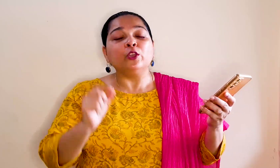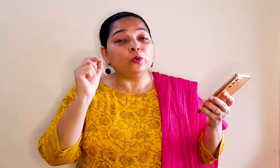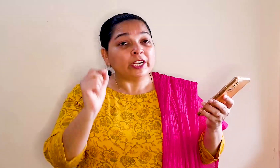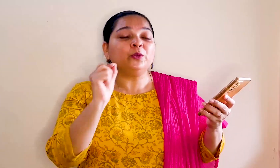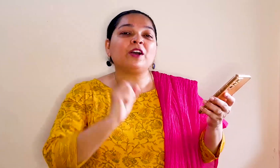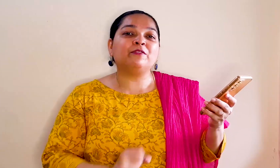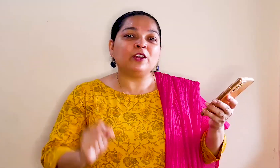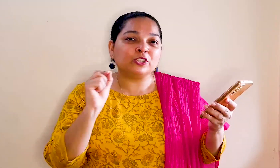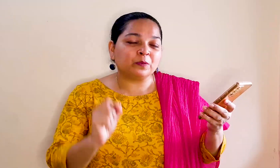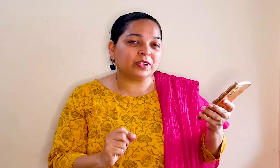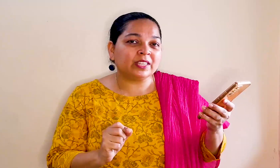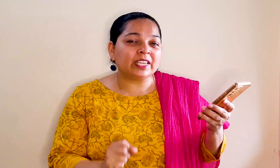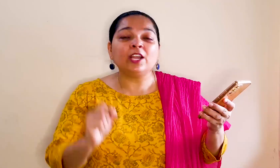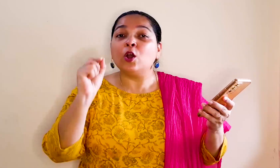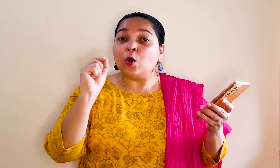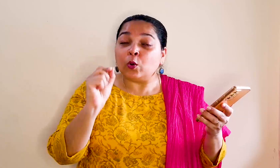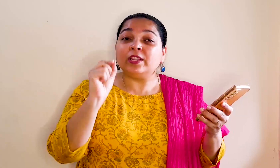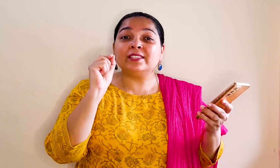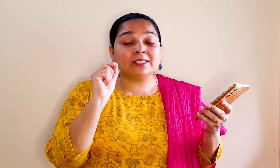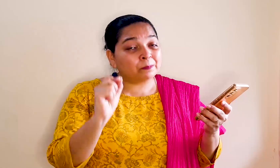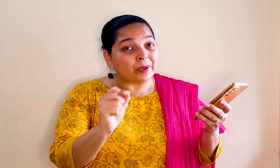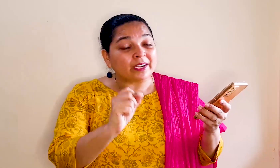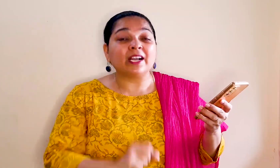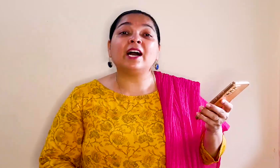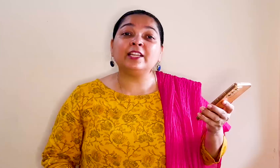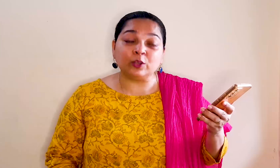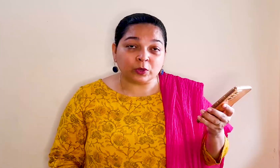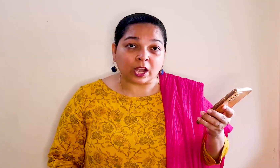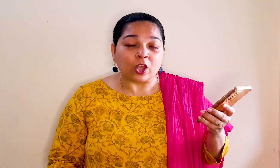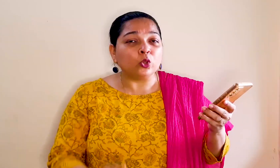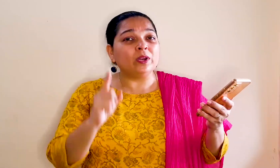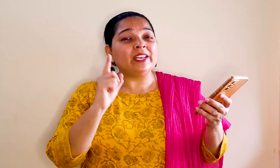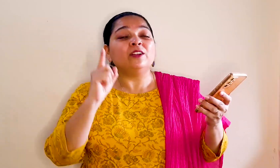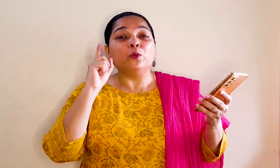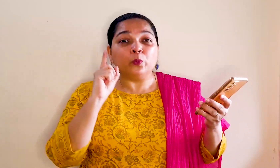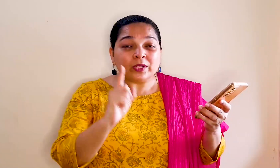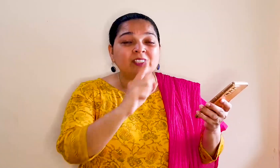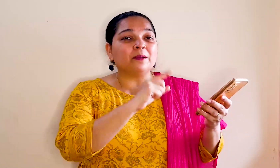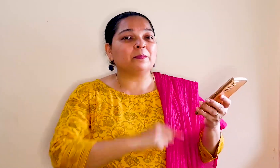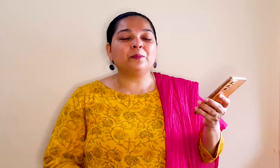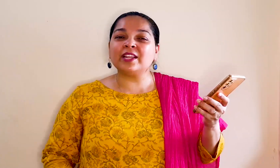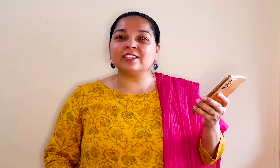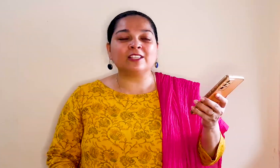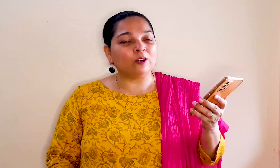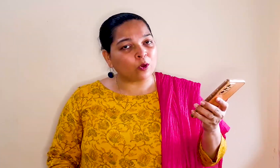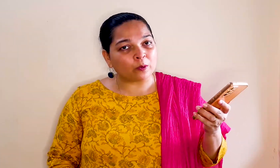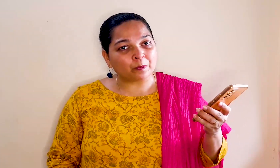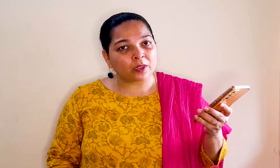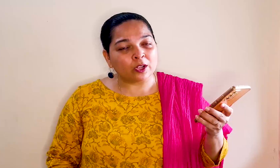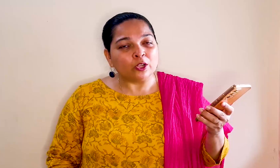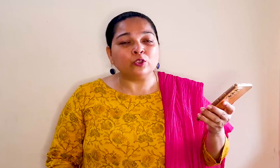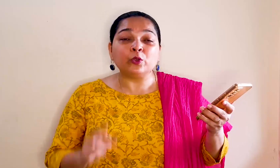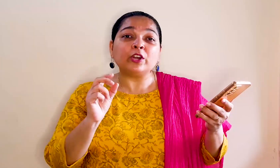God. You need to have fellowship with the Holy Spirit. Hallelujah. You will need wisdom. Praise the